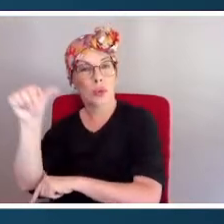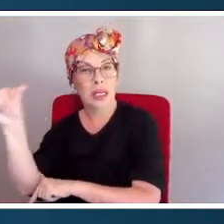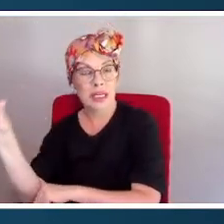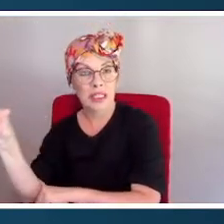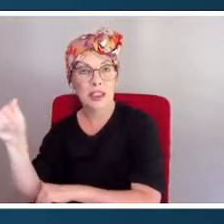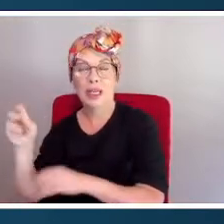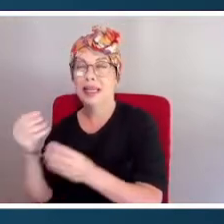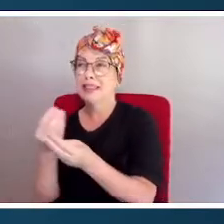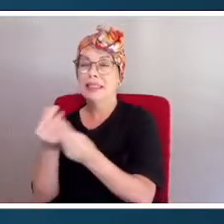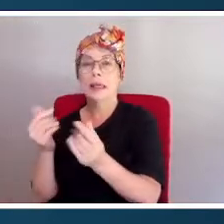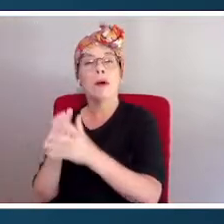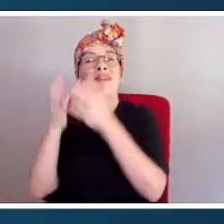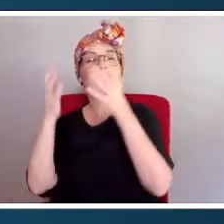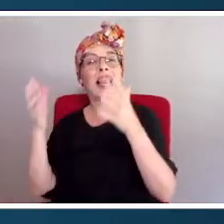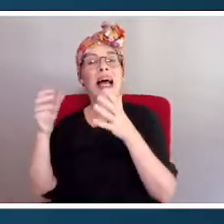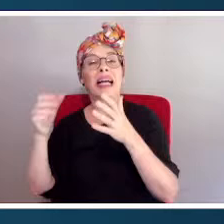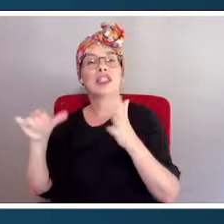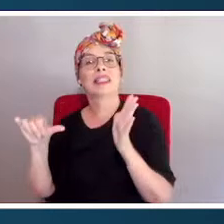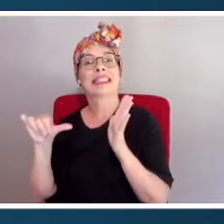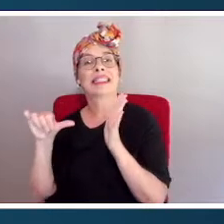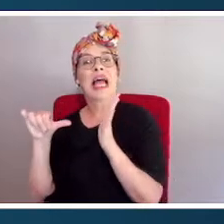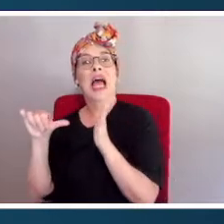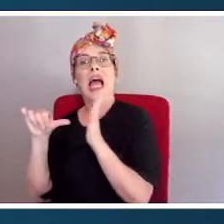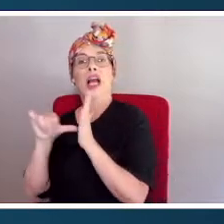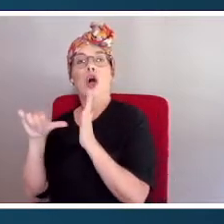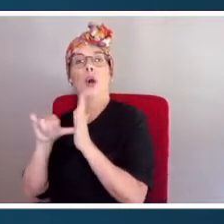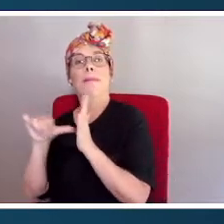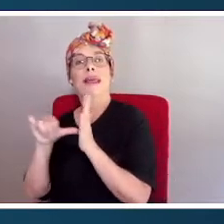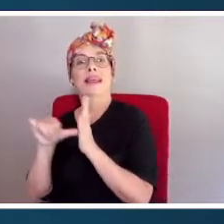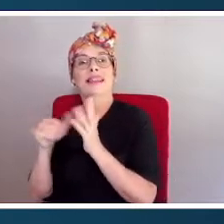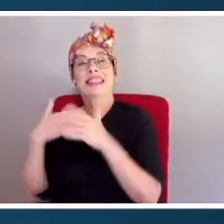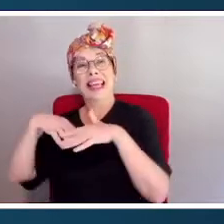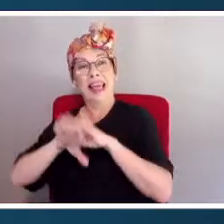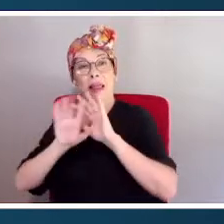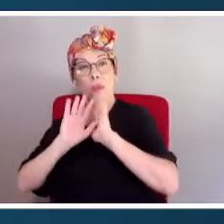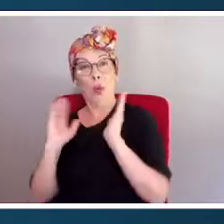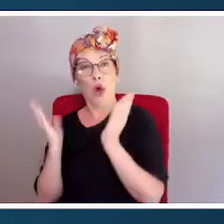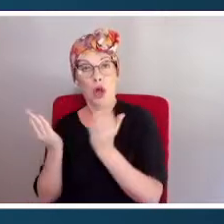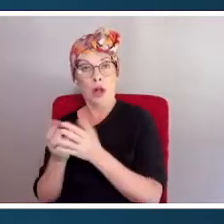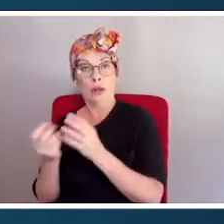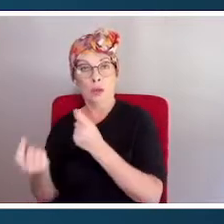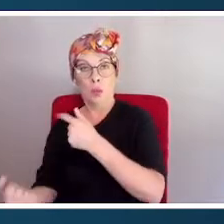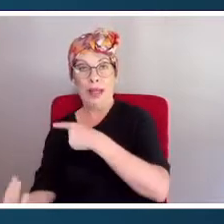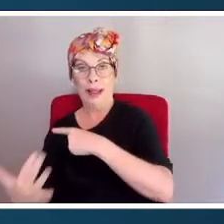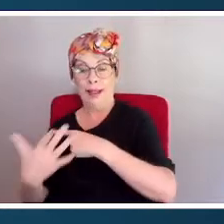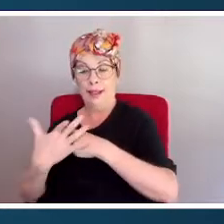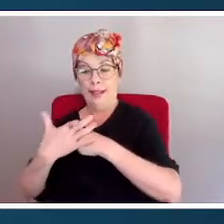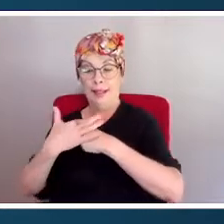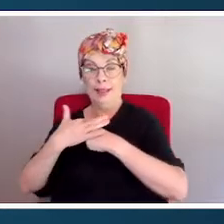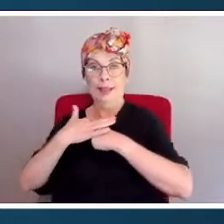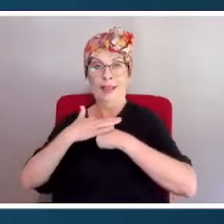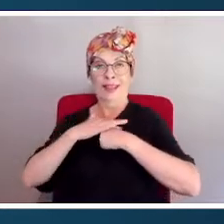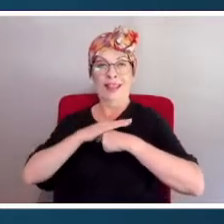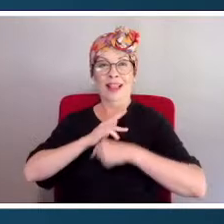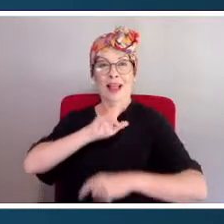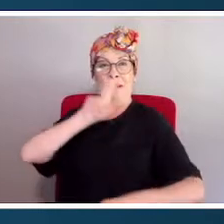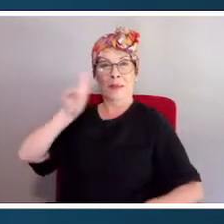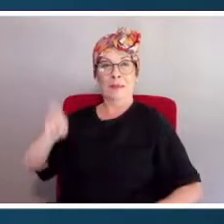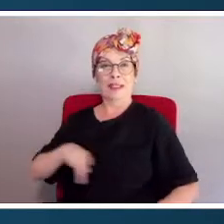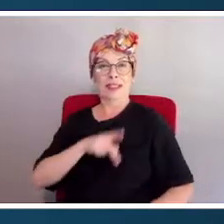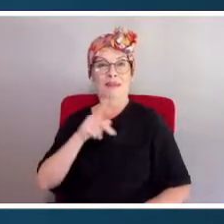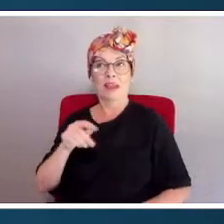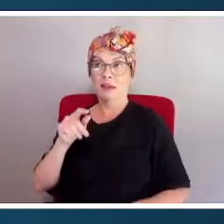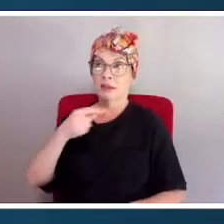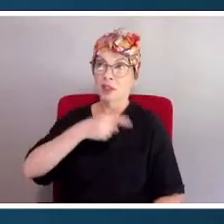world will be in the Indo-Pacific region. China, India, Indonesia will be among